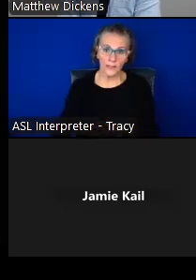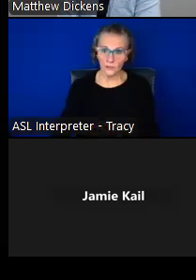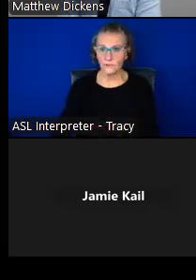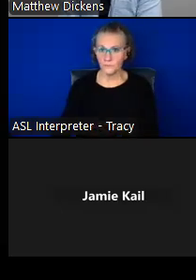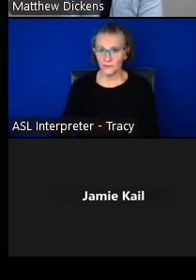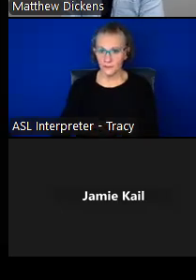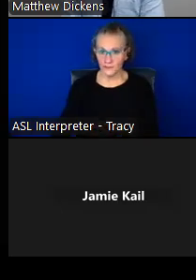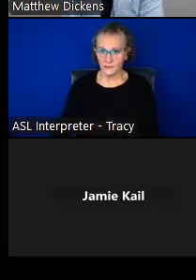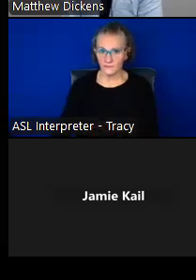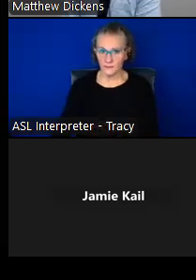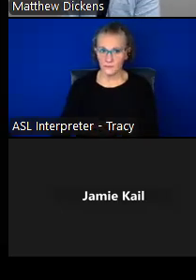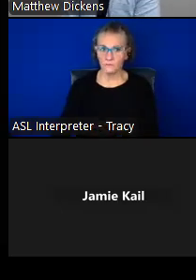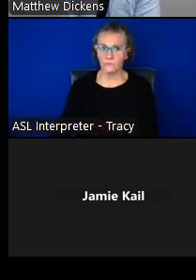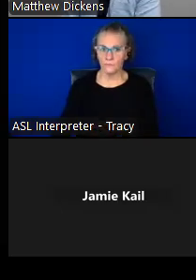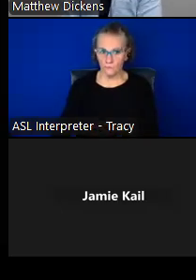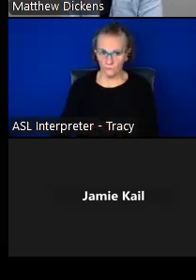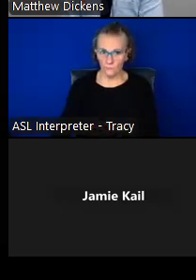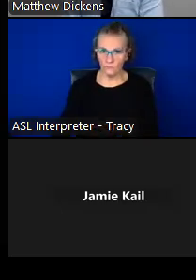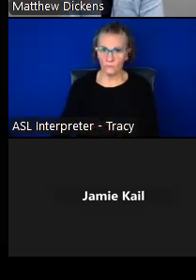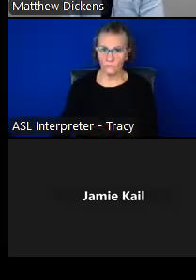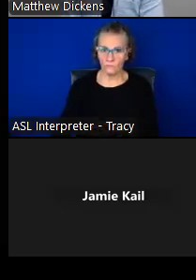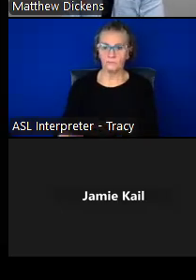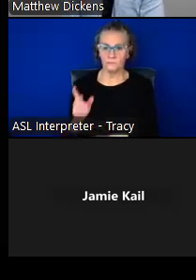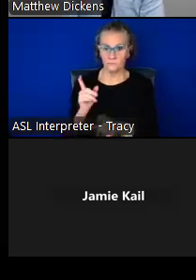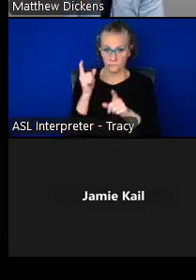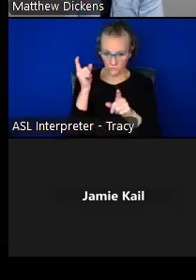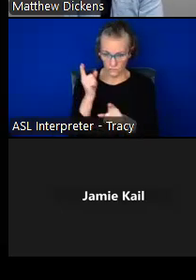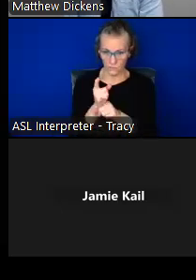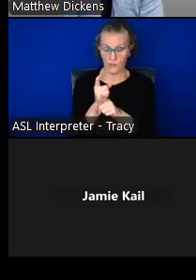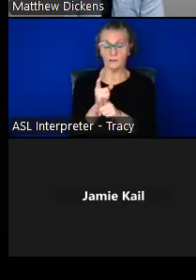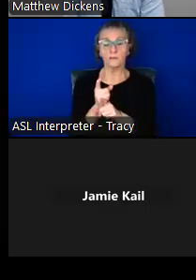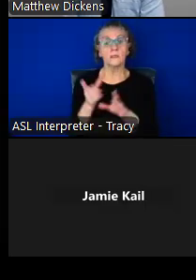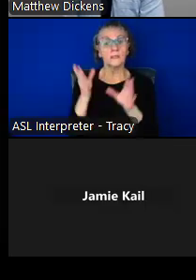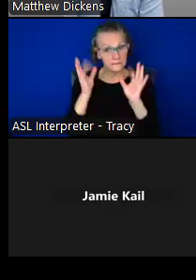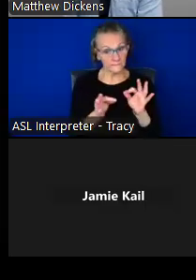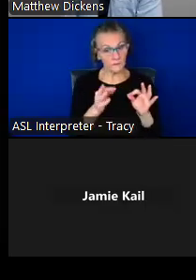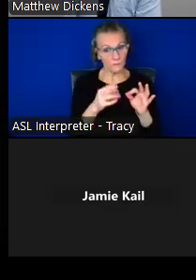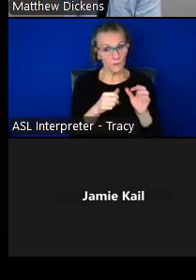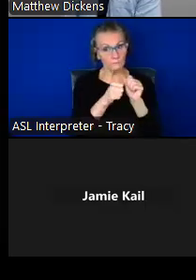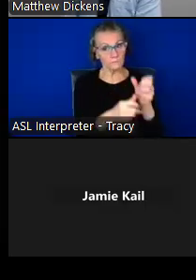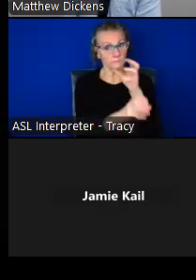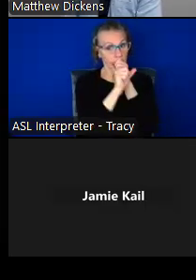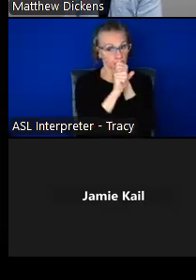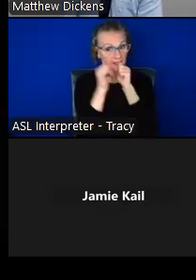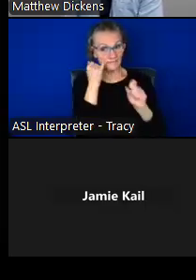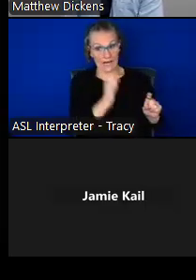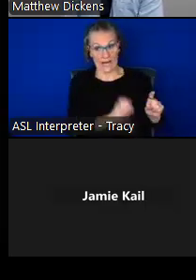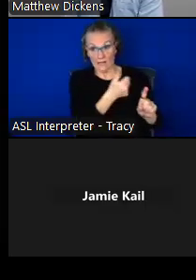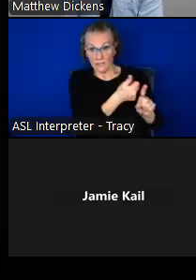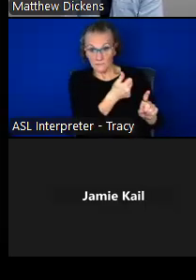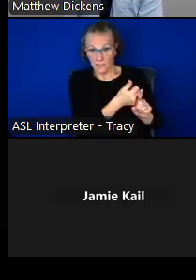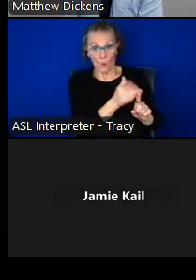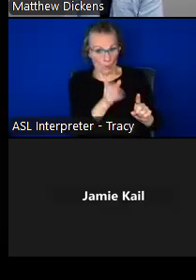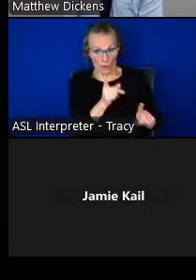or how do people get case updates? Right. So definitely confidentiality. If it's the client themselves, we can provide